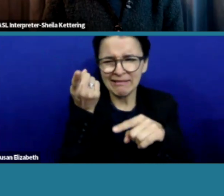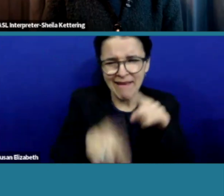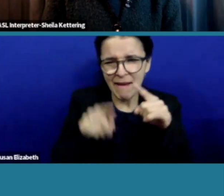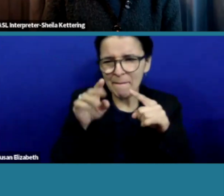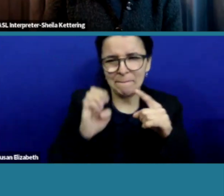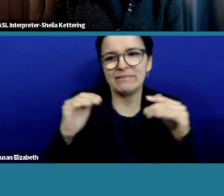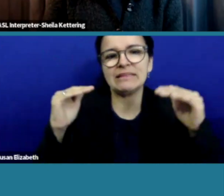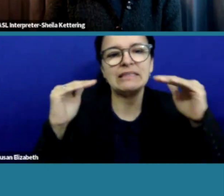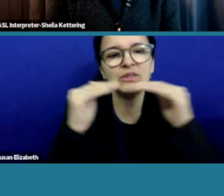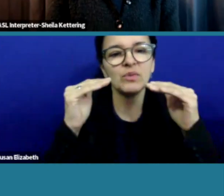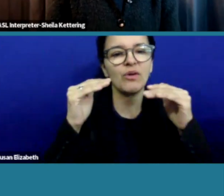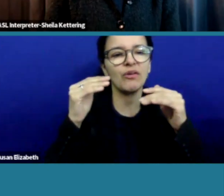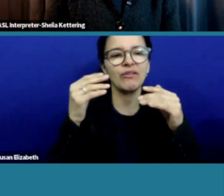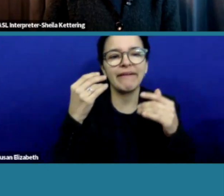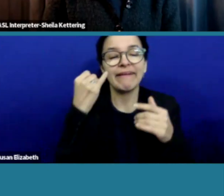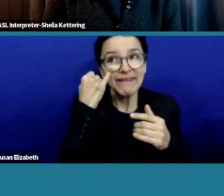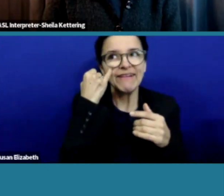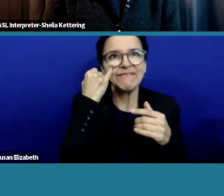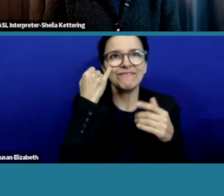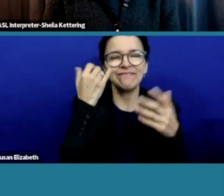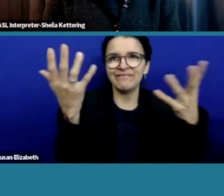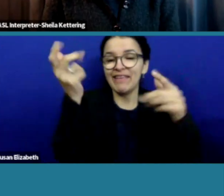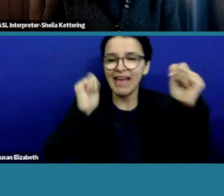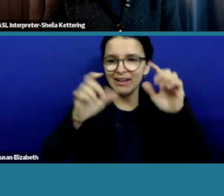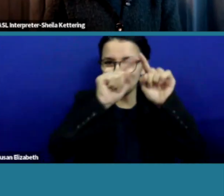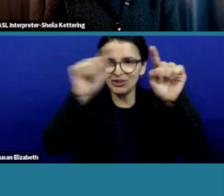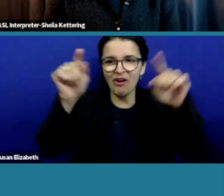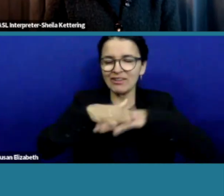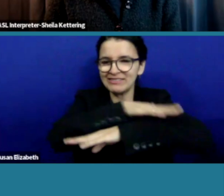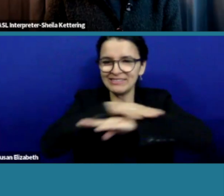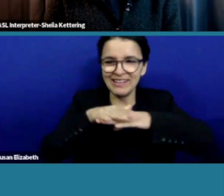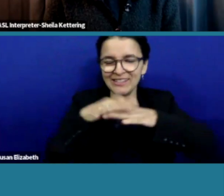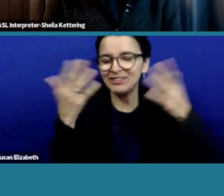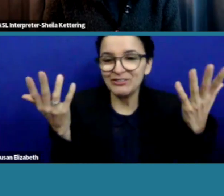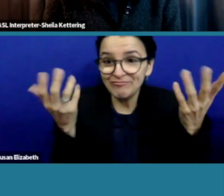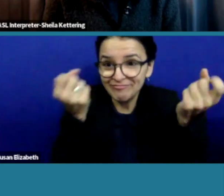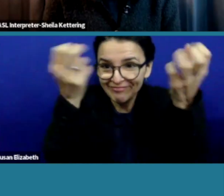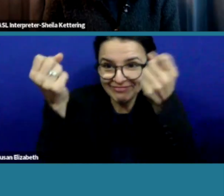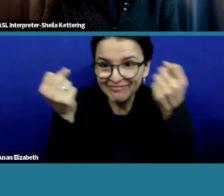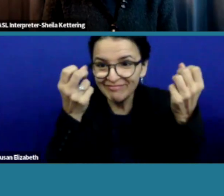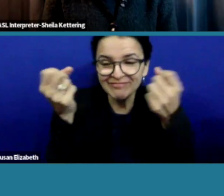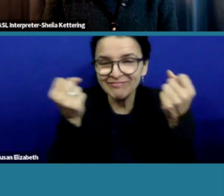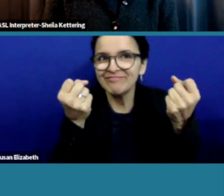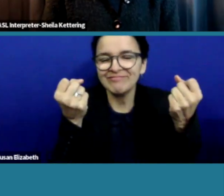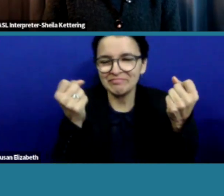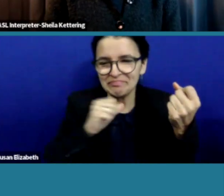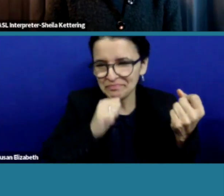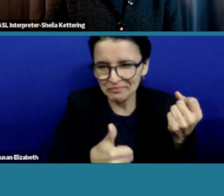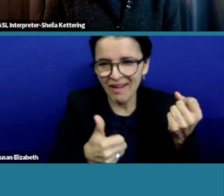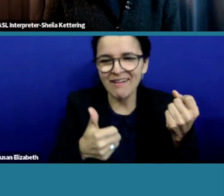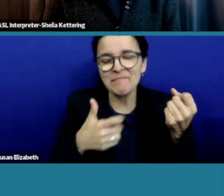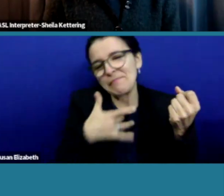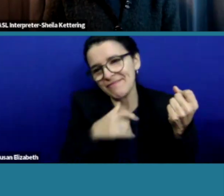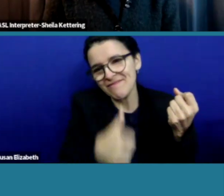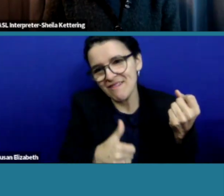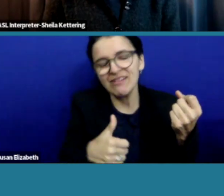I want the deaf audience to have an equal experience. And I say a near equal experience because they will